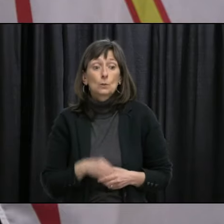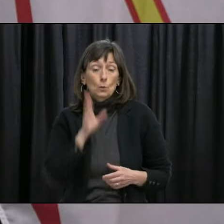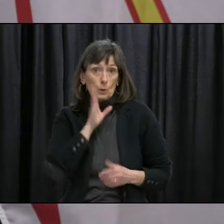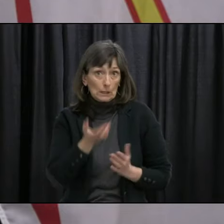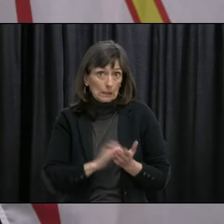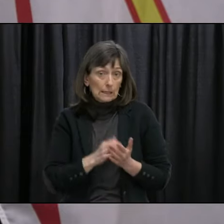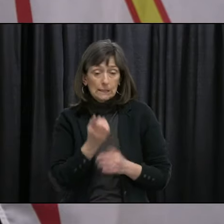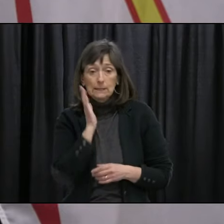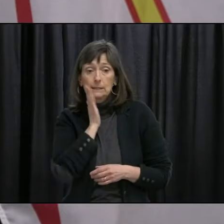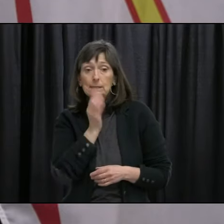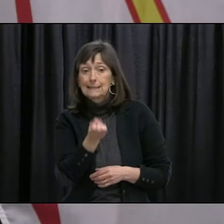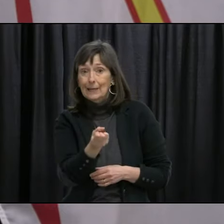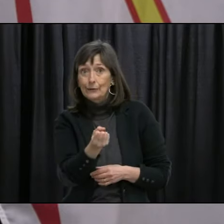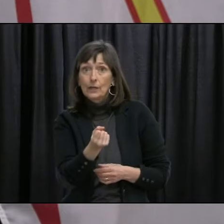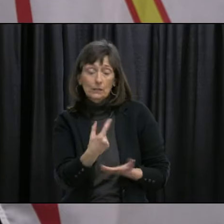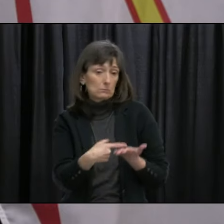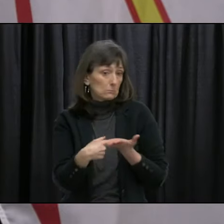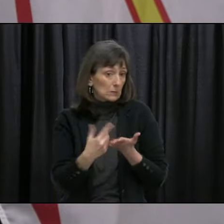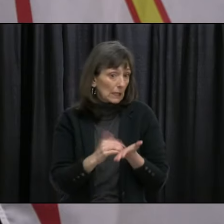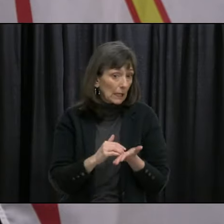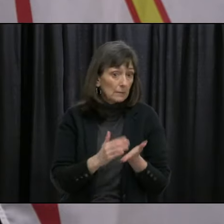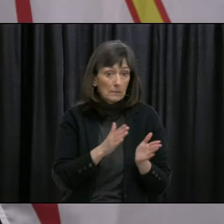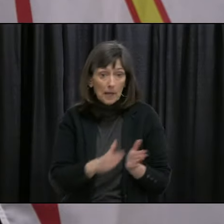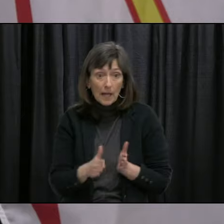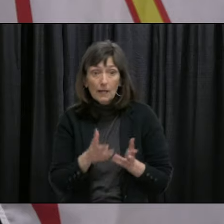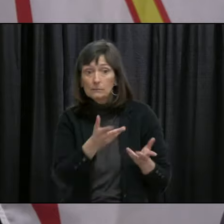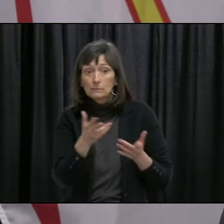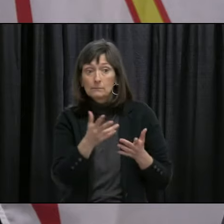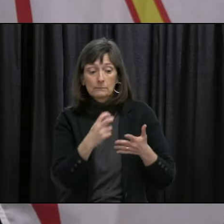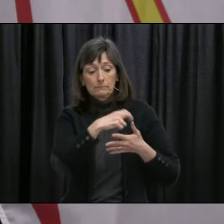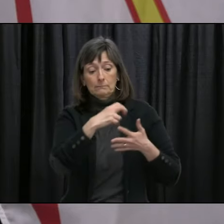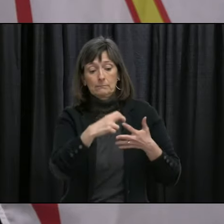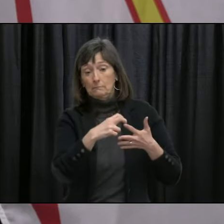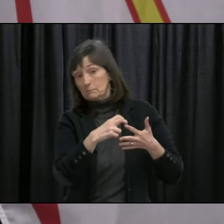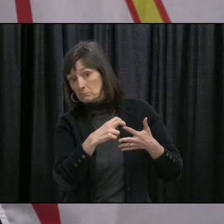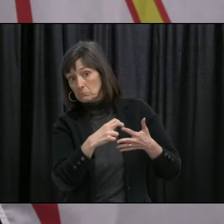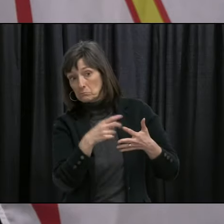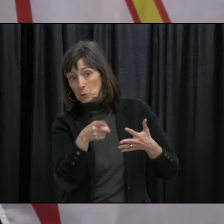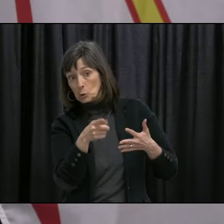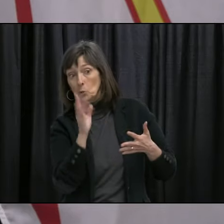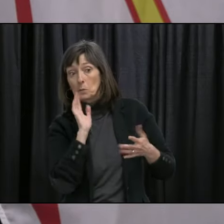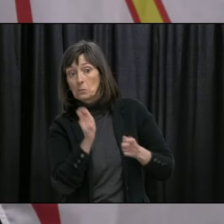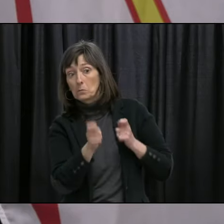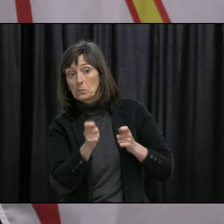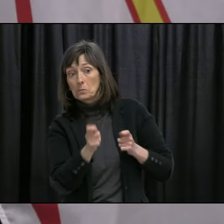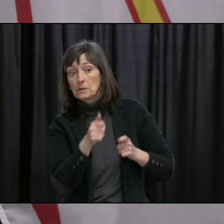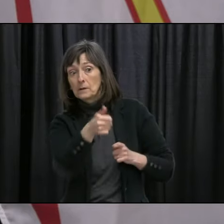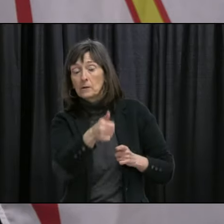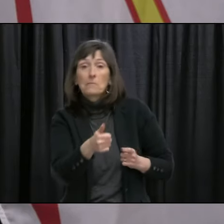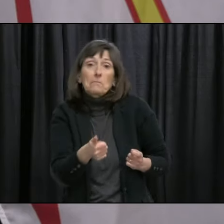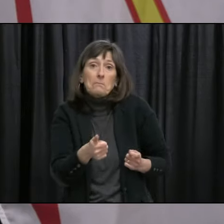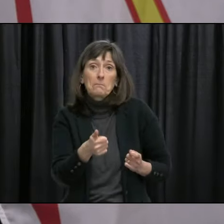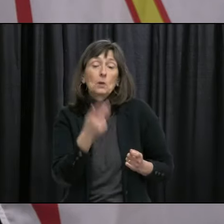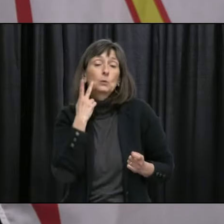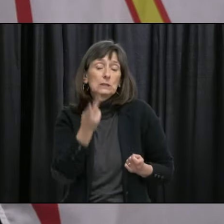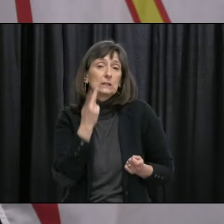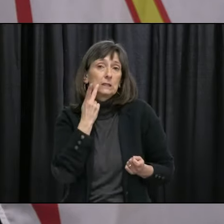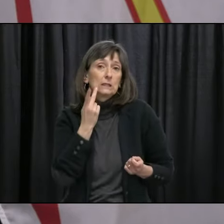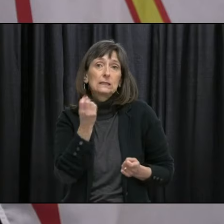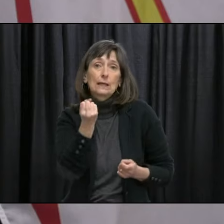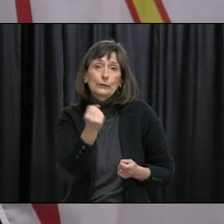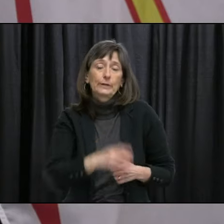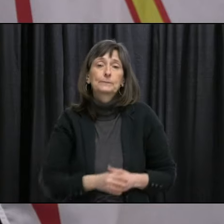Saturday, and based on where we see ourselves going with Alert Level 4, there might be room for some changes in that area as well, but we'll be working